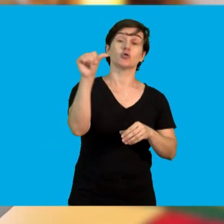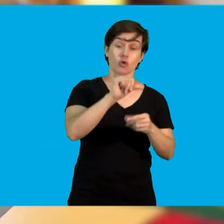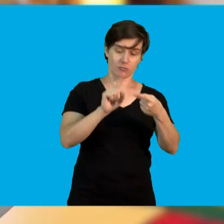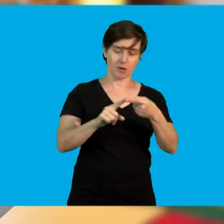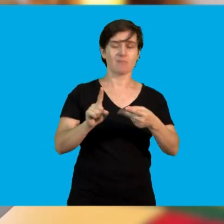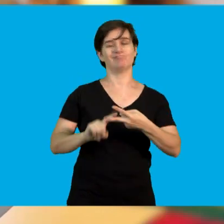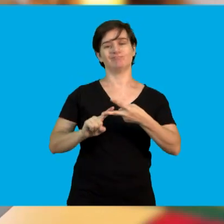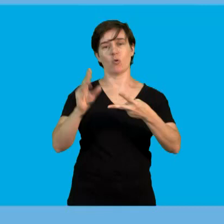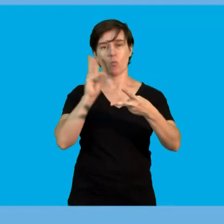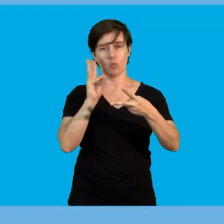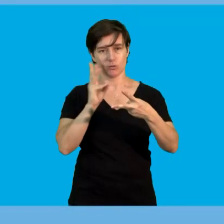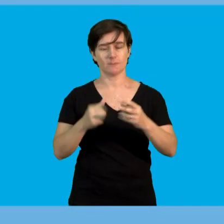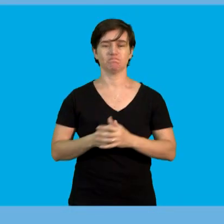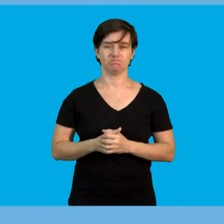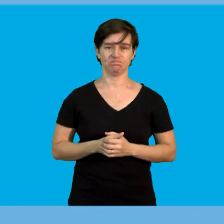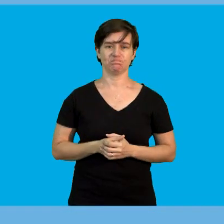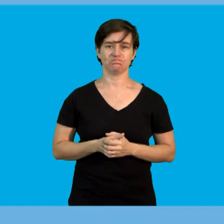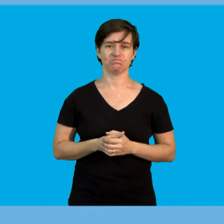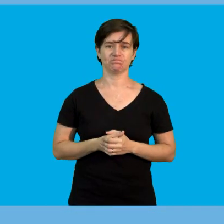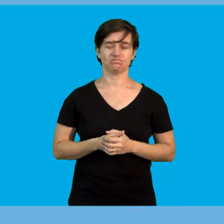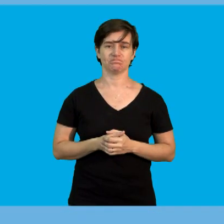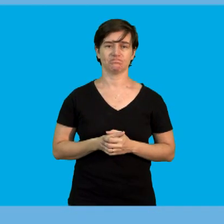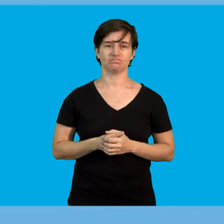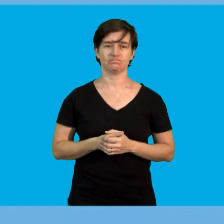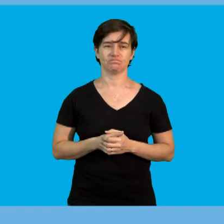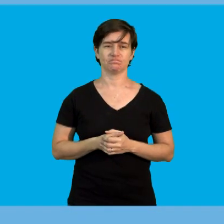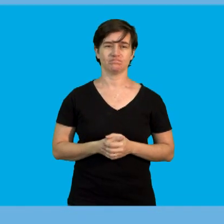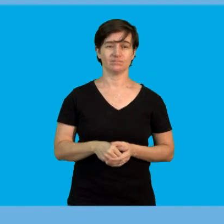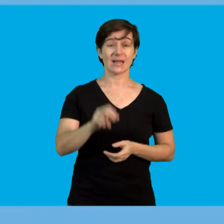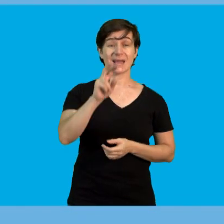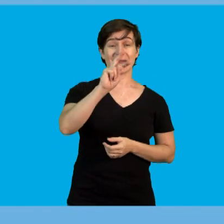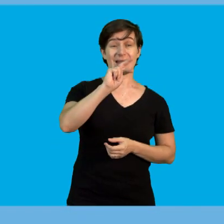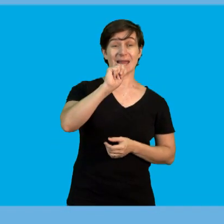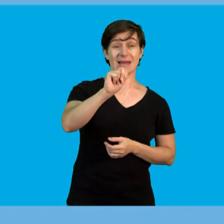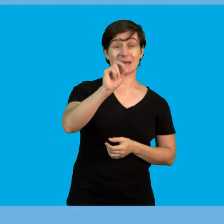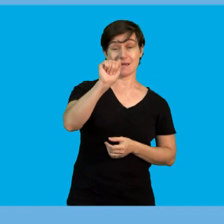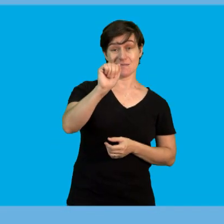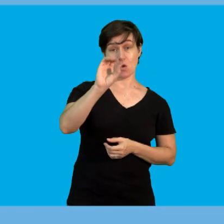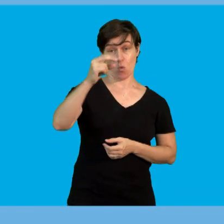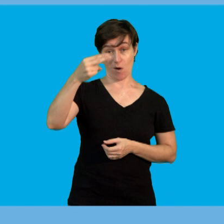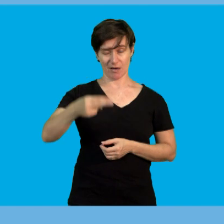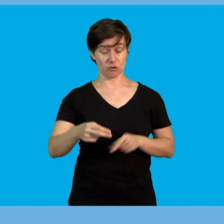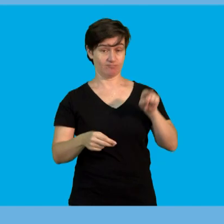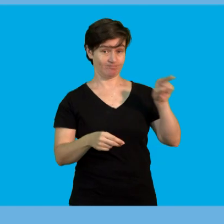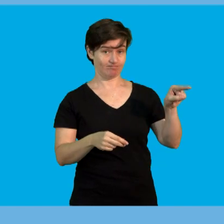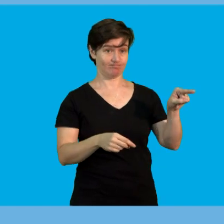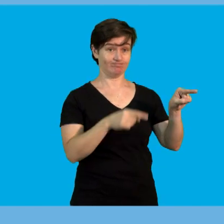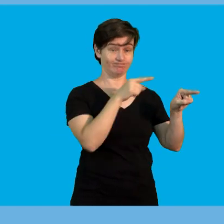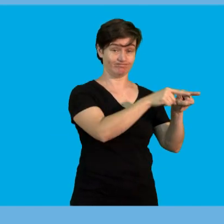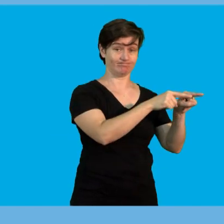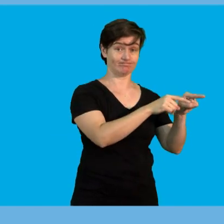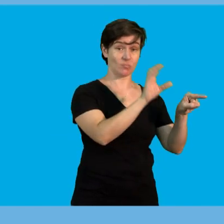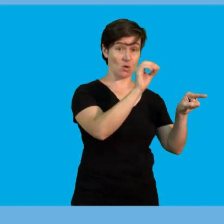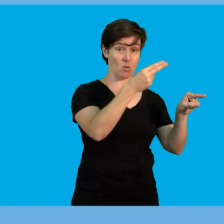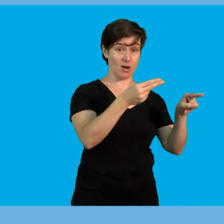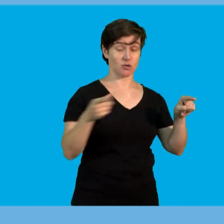salt and water. Now let's look at the bases that you're talking about here. The NaOH, as per this example, that the OH